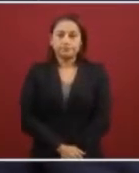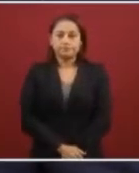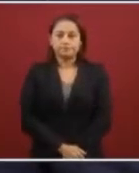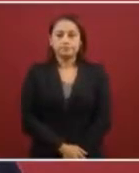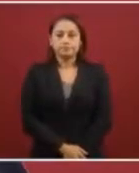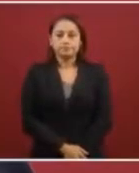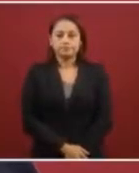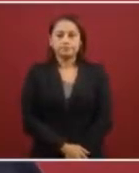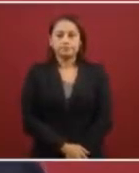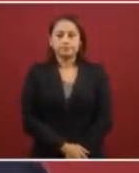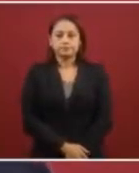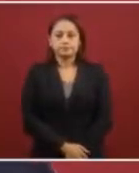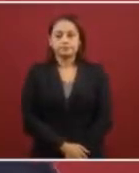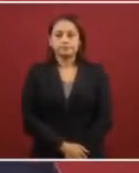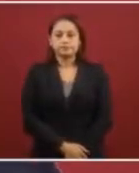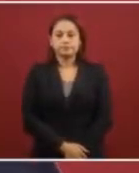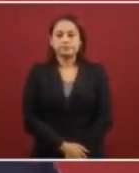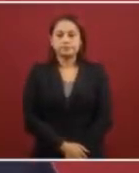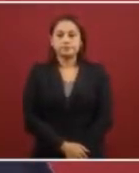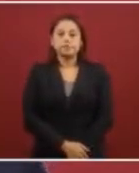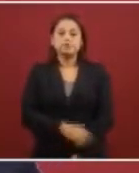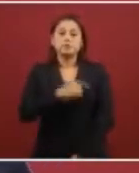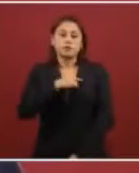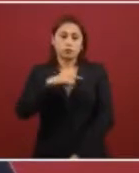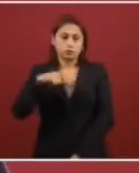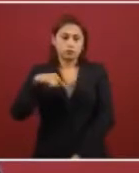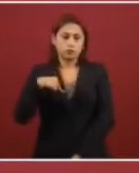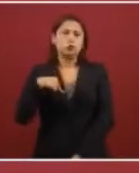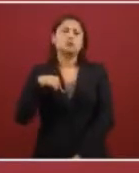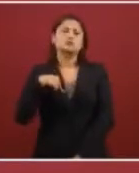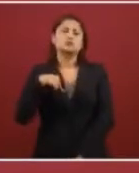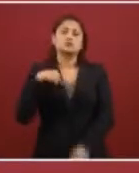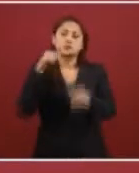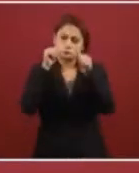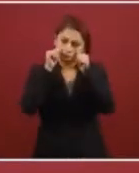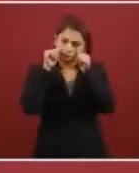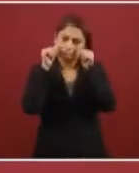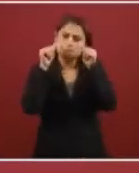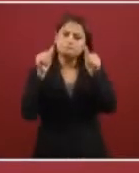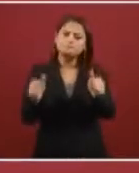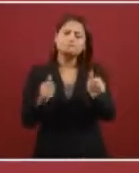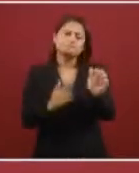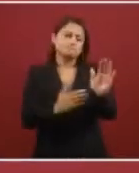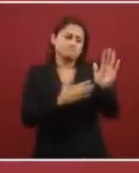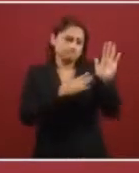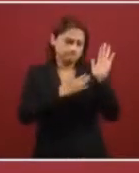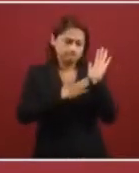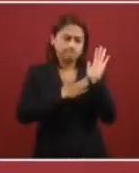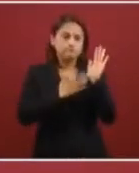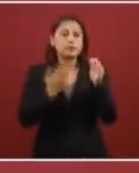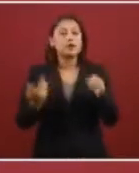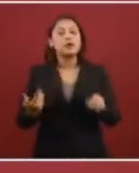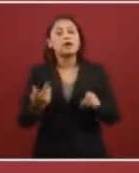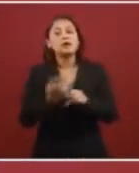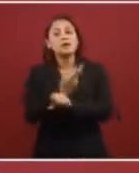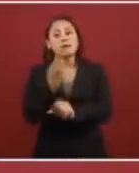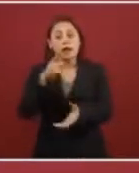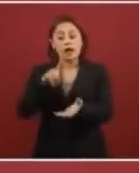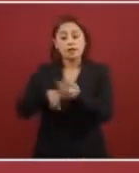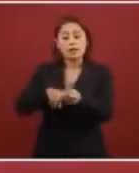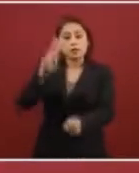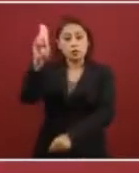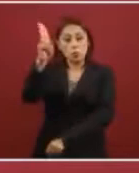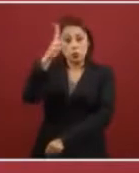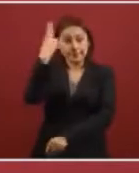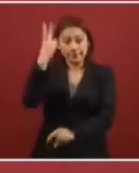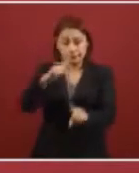estamos con ese compromiso en el caso de las we have made that commitment universidades in the case of this university